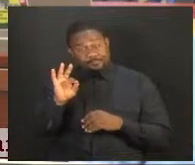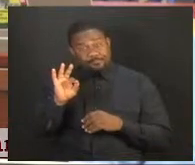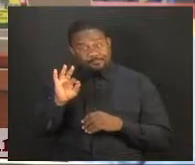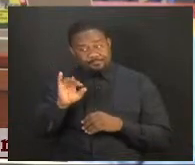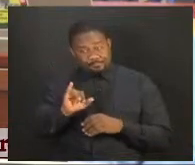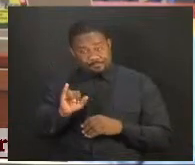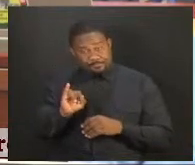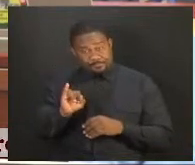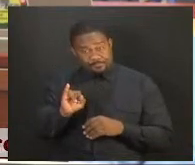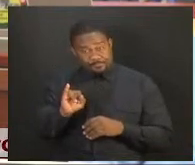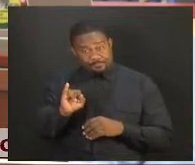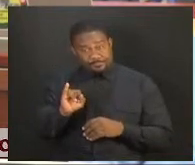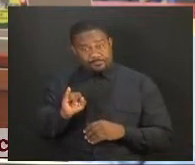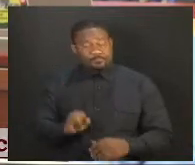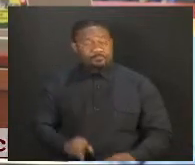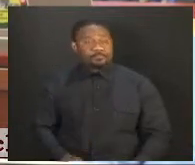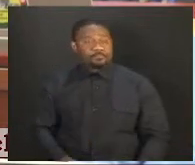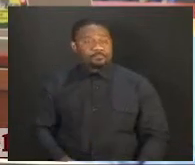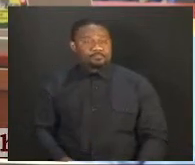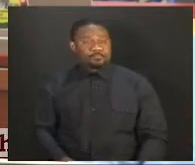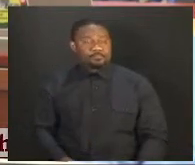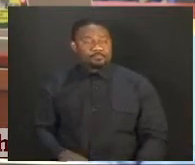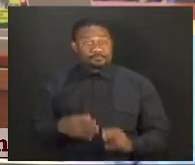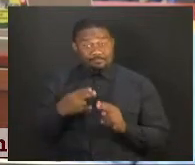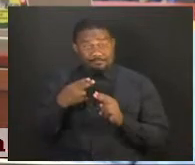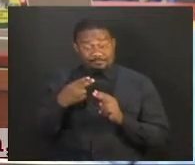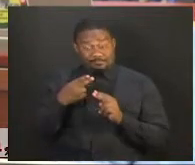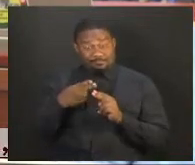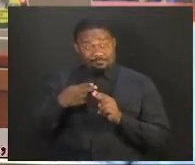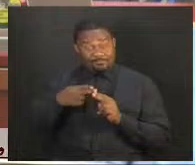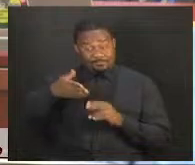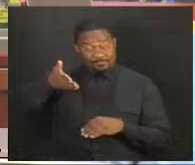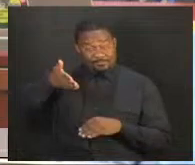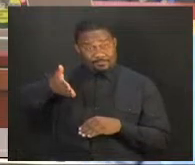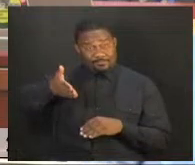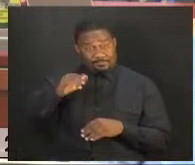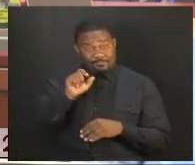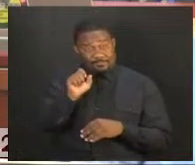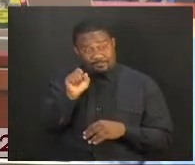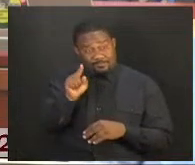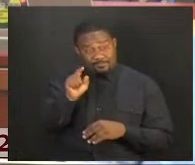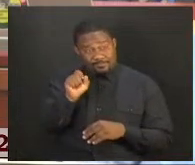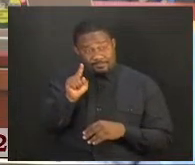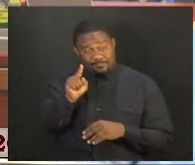9I, name number 11.